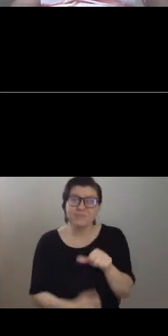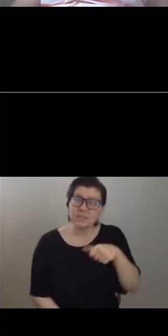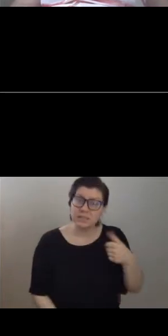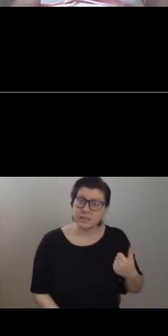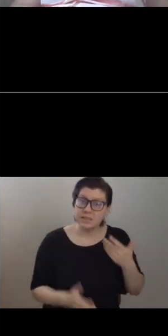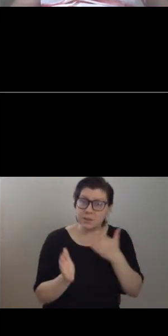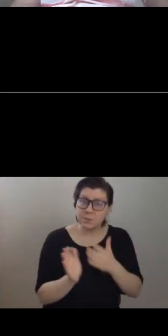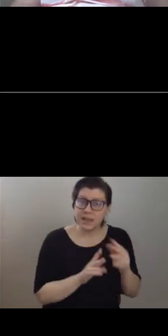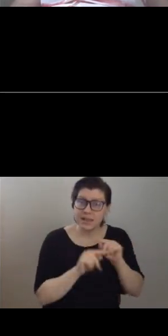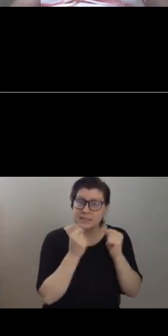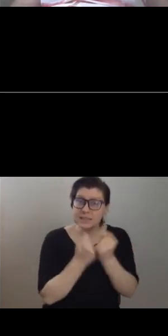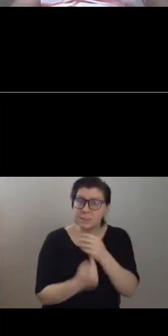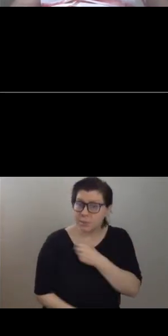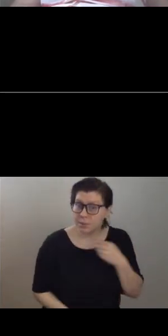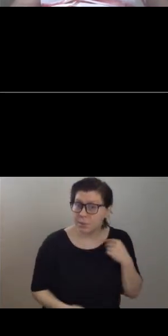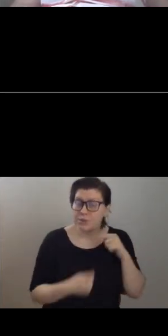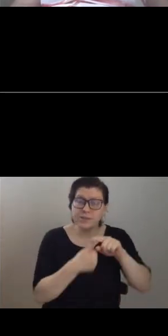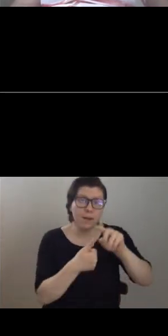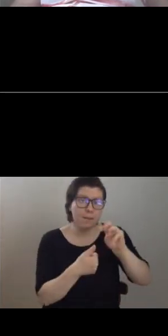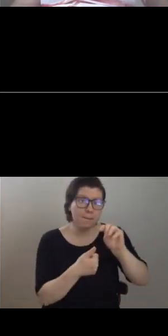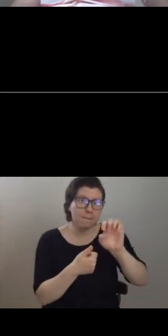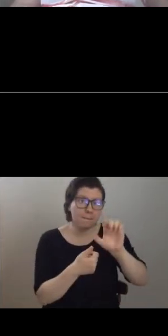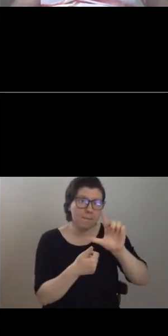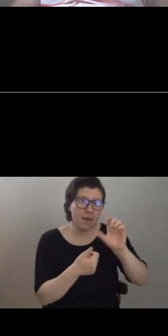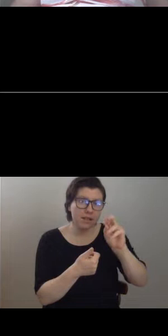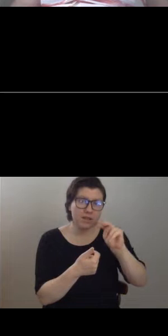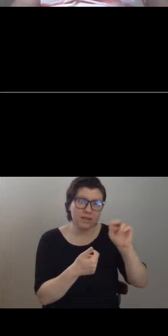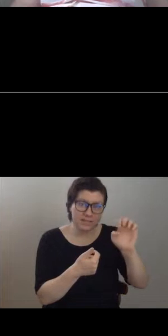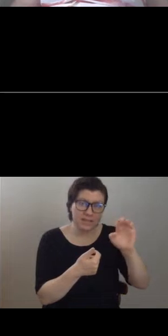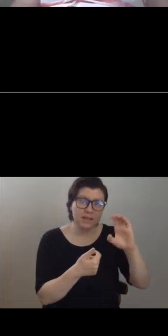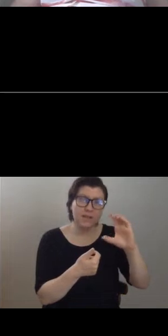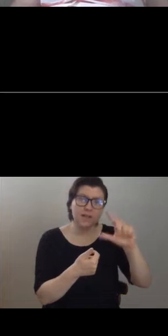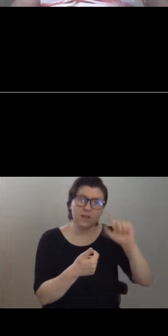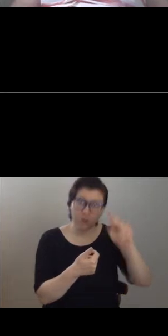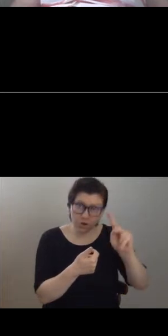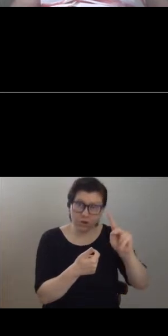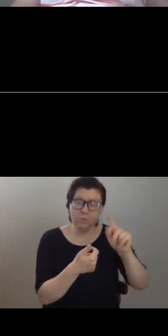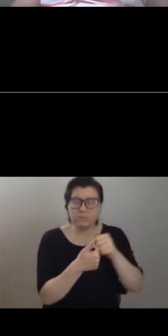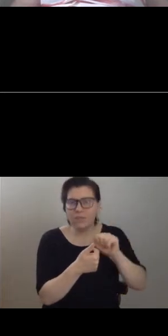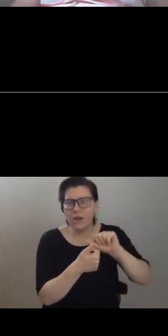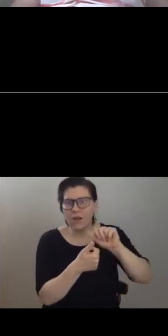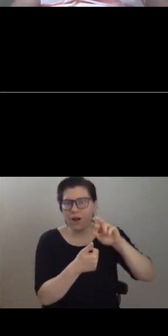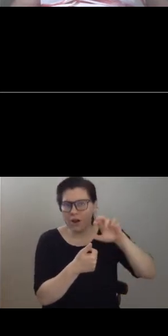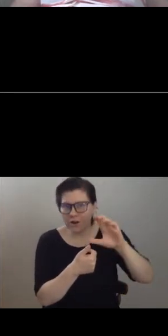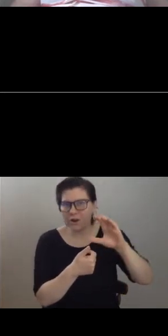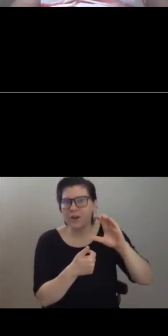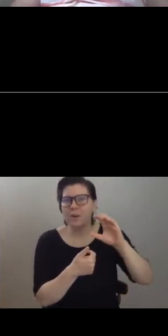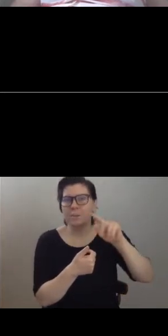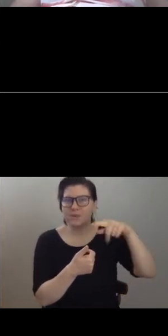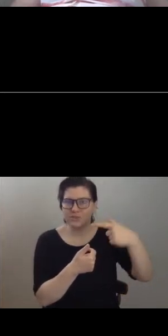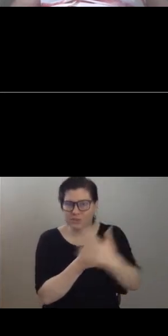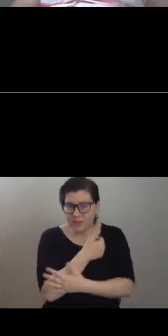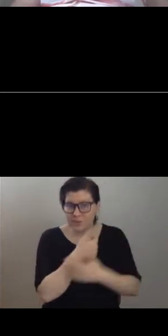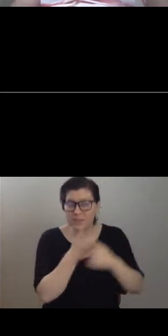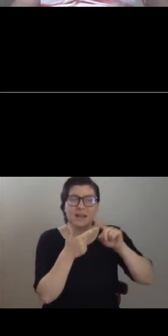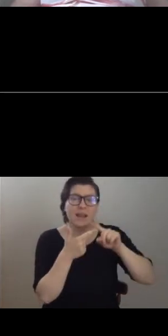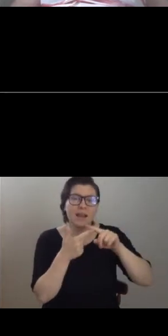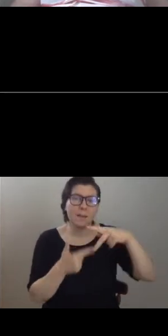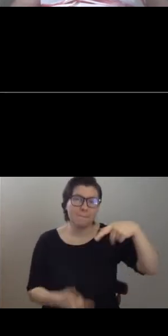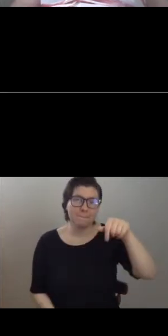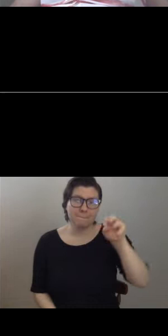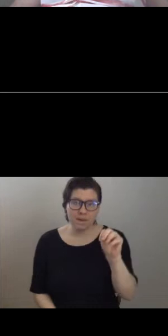members include Melanie Clark with the Prince George's County and Pam Rosansky with